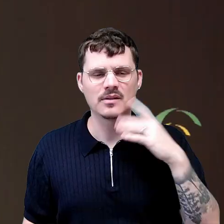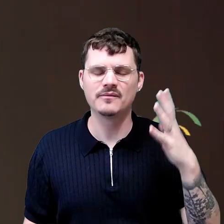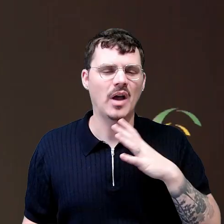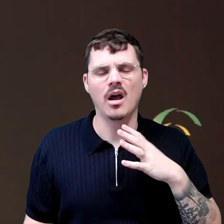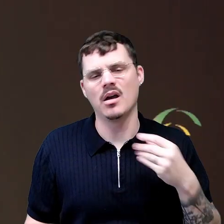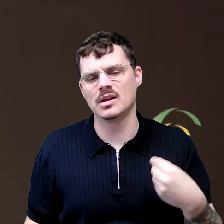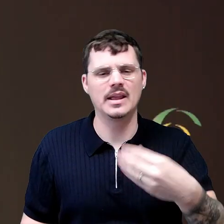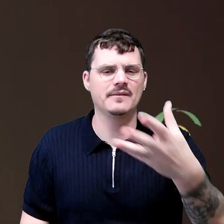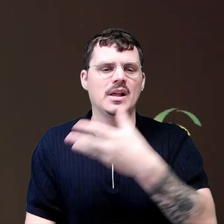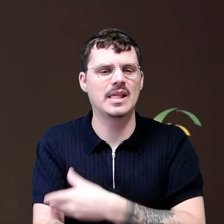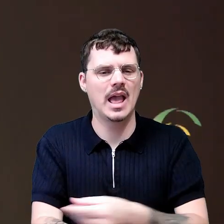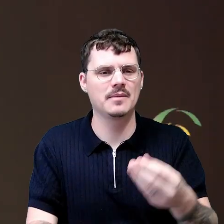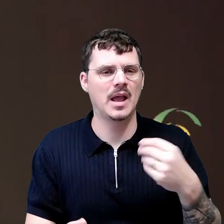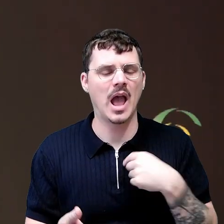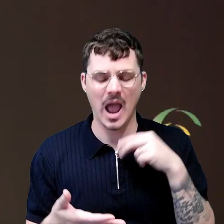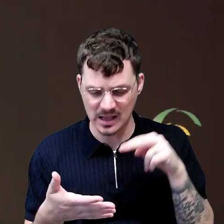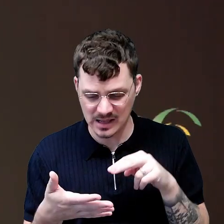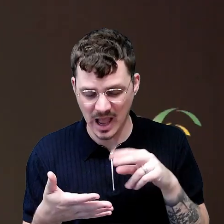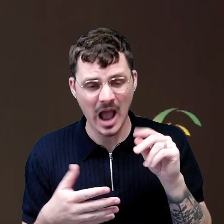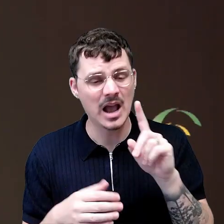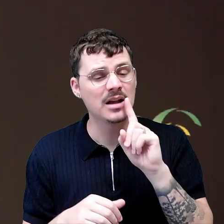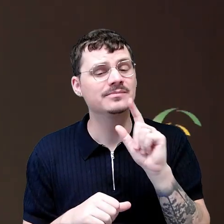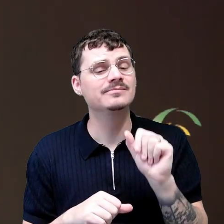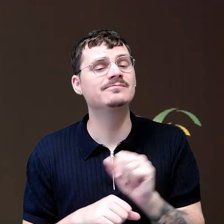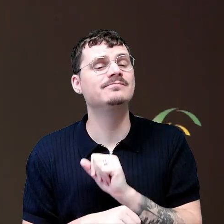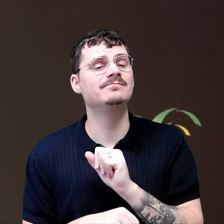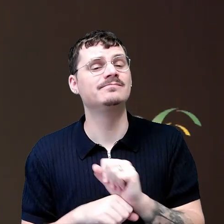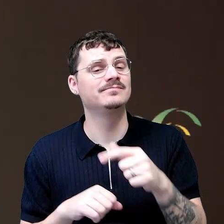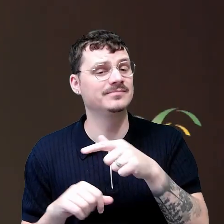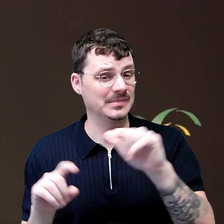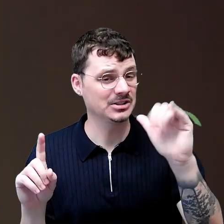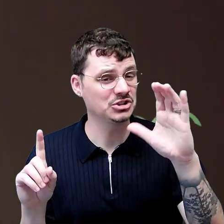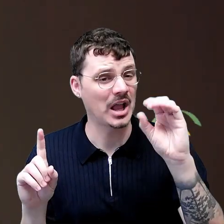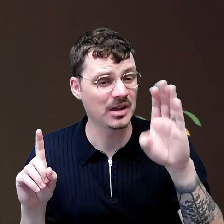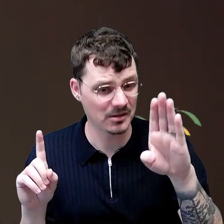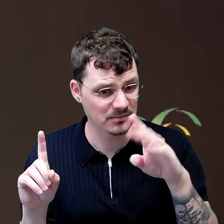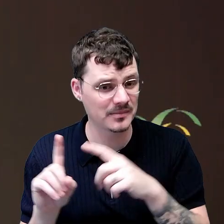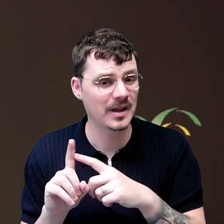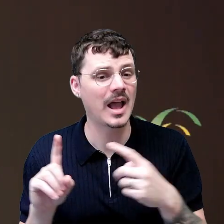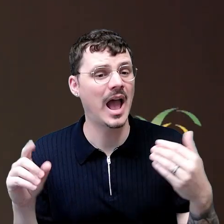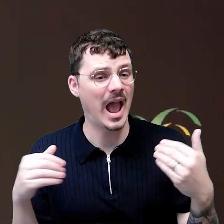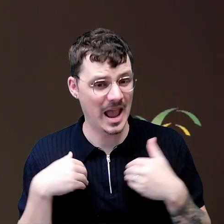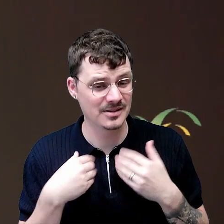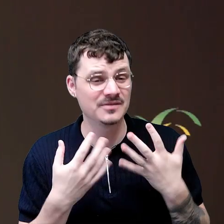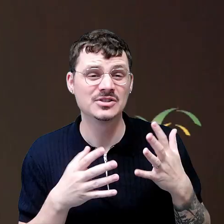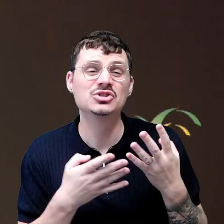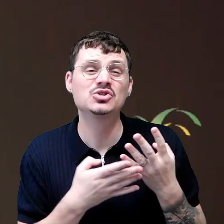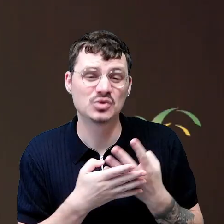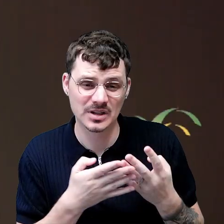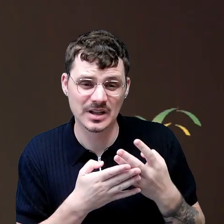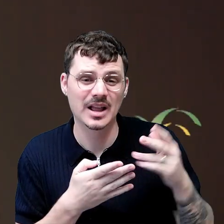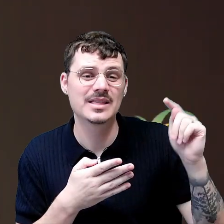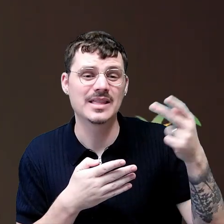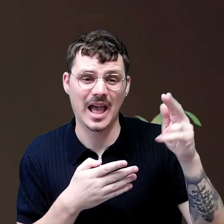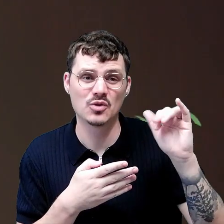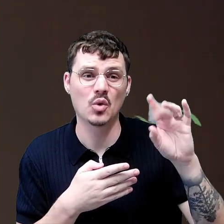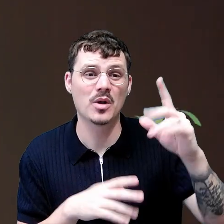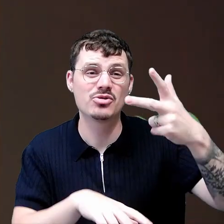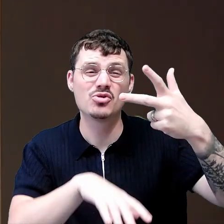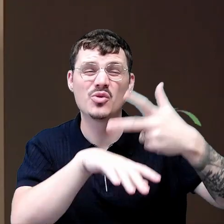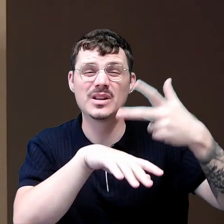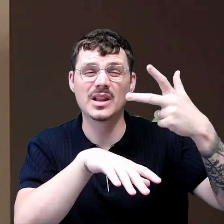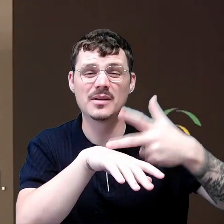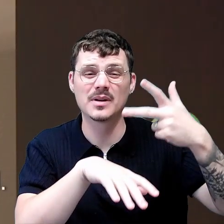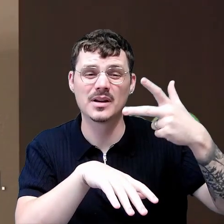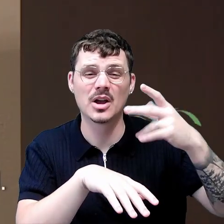here's the labs. And I looked at them, and sure enough, this little Jacob had been screened for thyroid 3